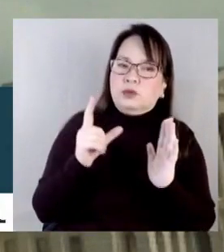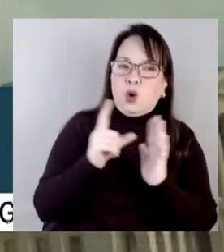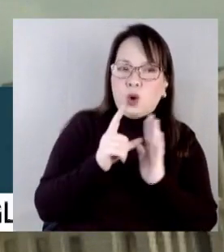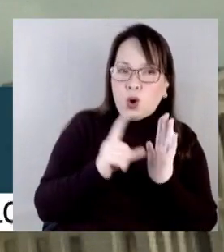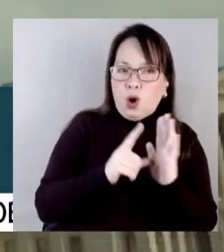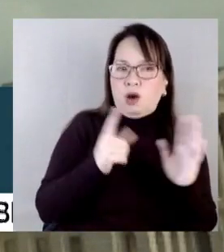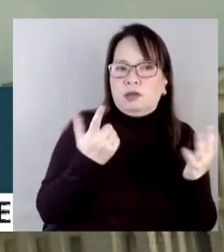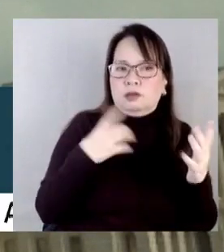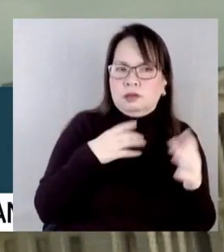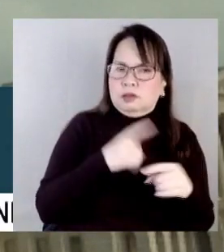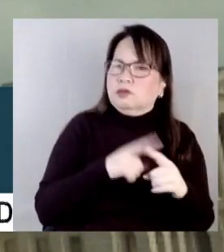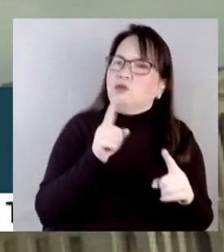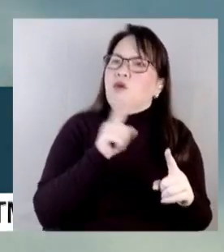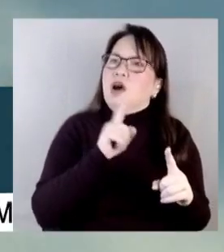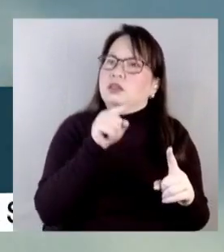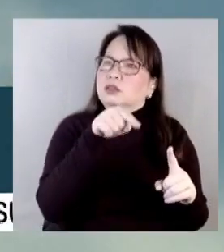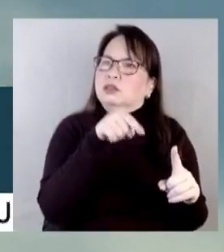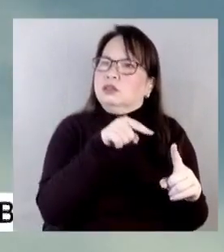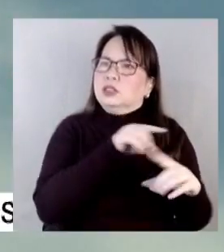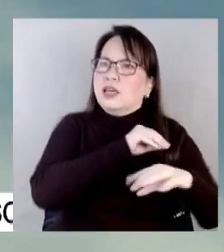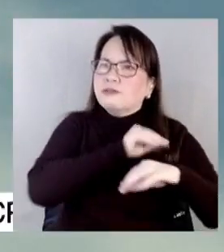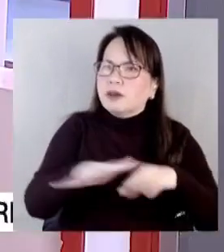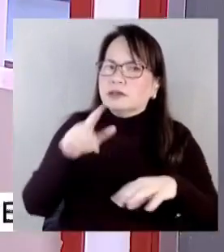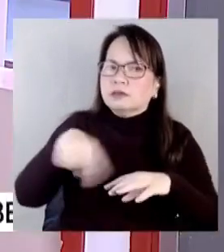of the classified documents.